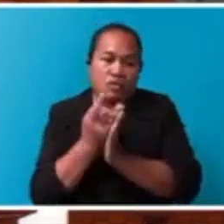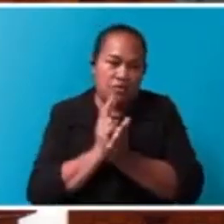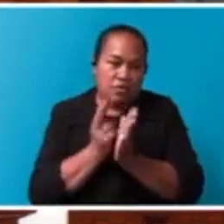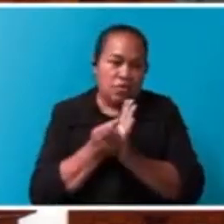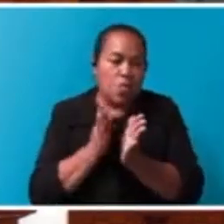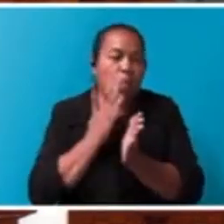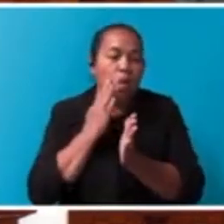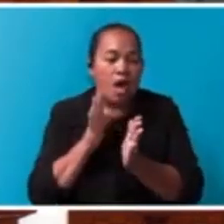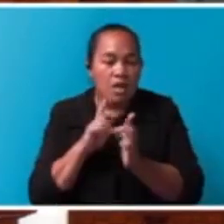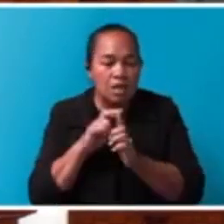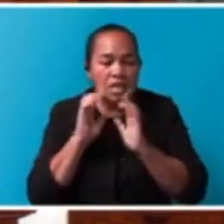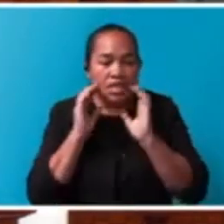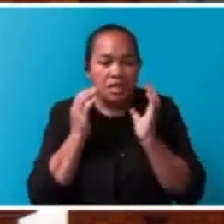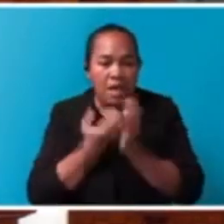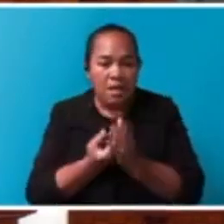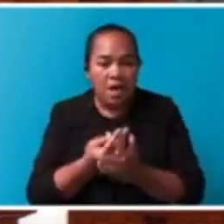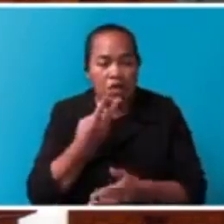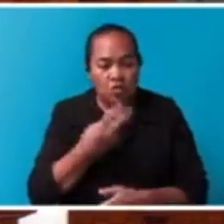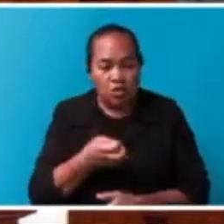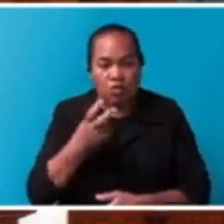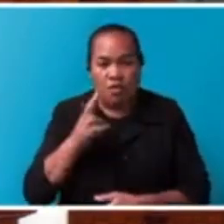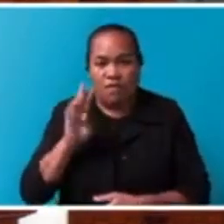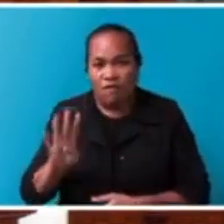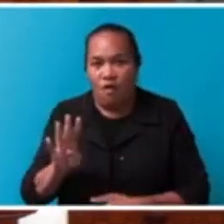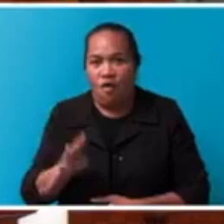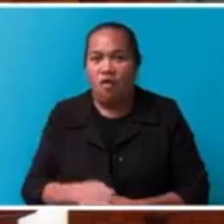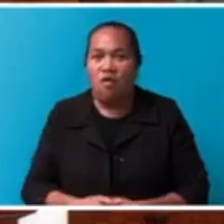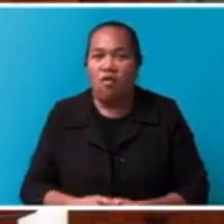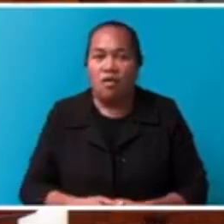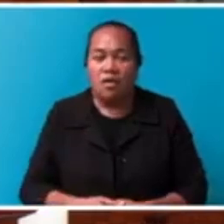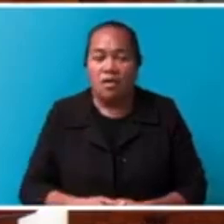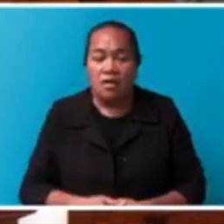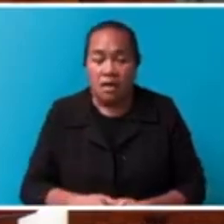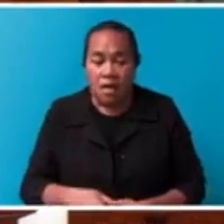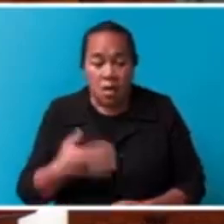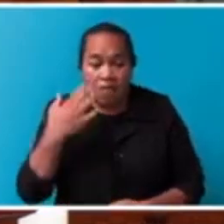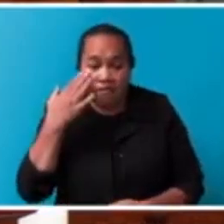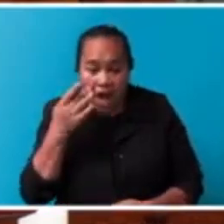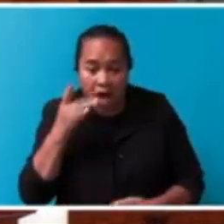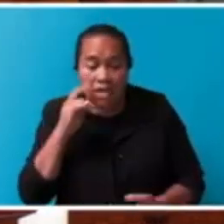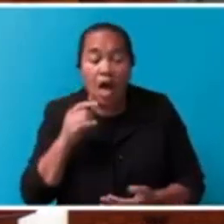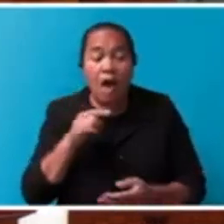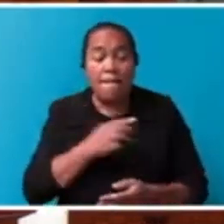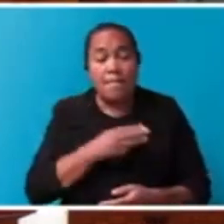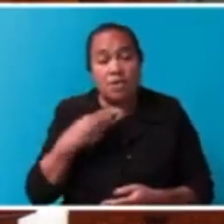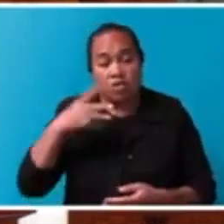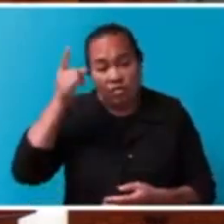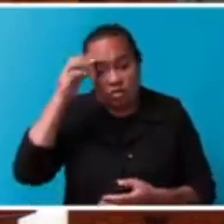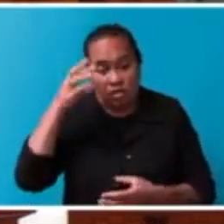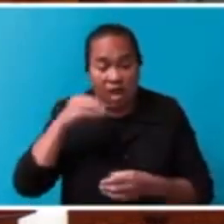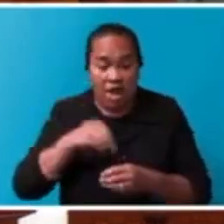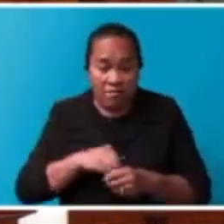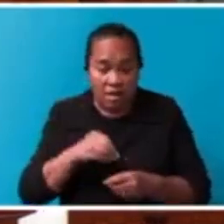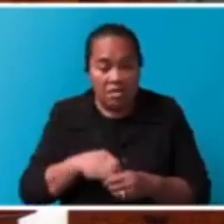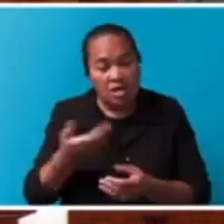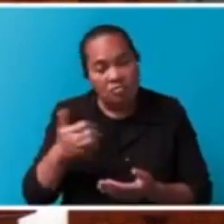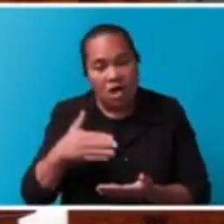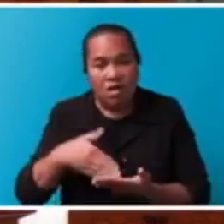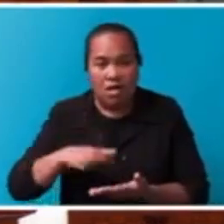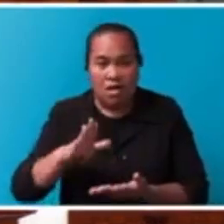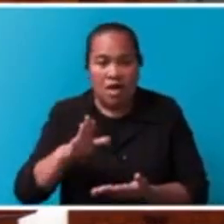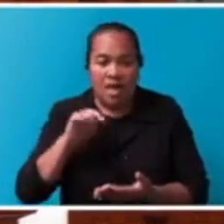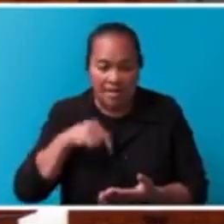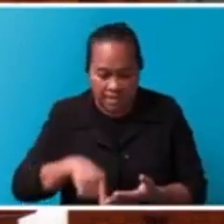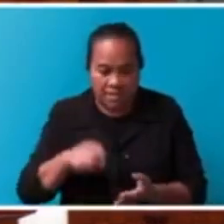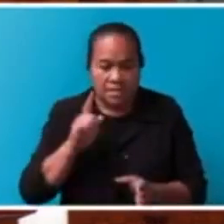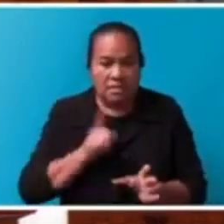December 2024, with the finding approved by the Ministry of Itaukei Affairs Board in February this